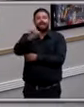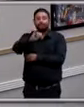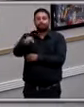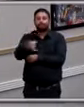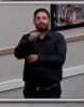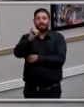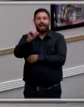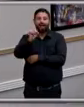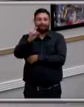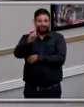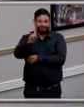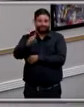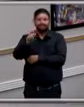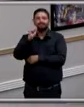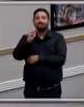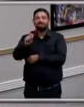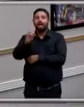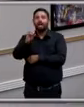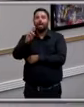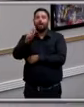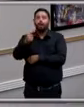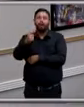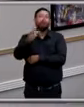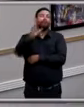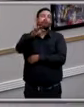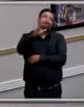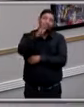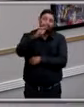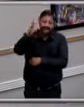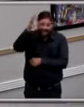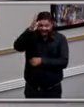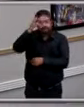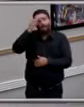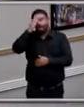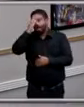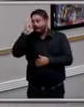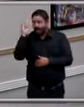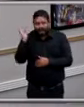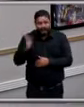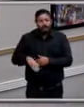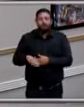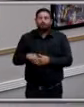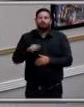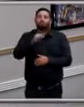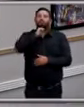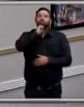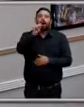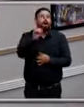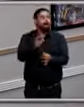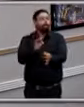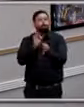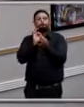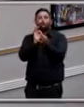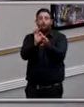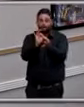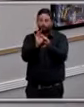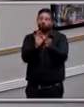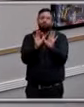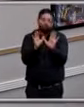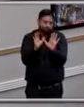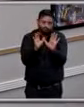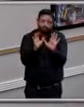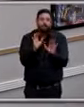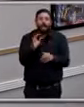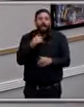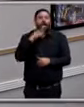@judsonISD.org. Parents, I know that this is certainly not perfect, and I think I would say that it's